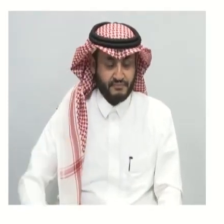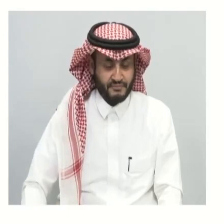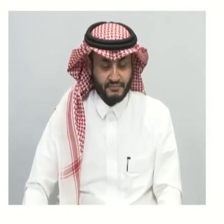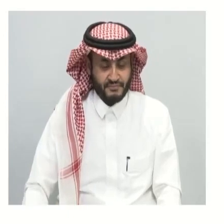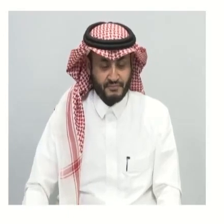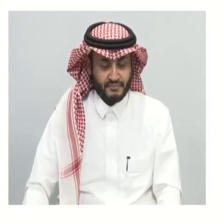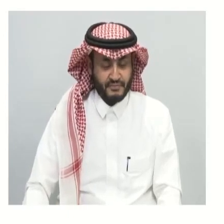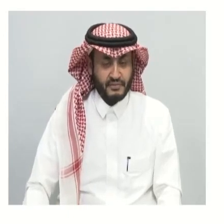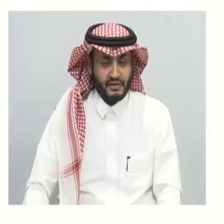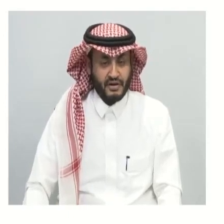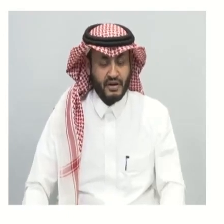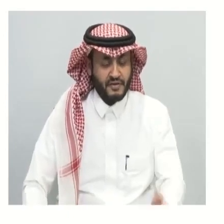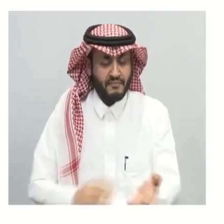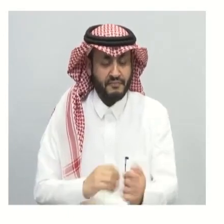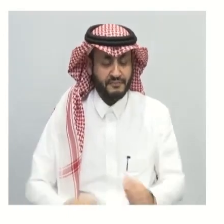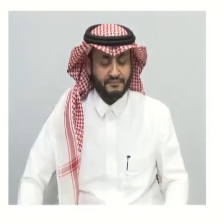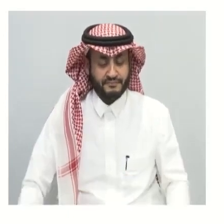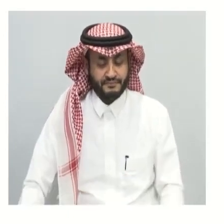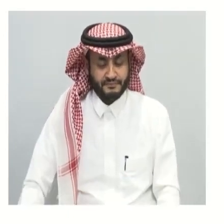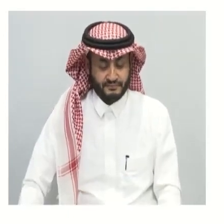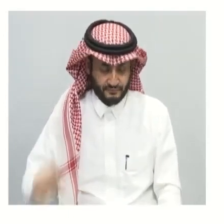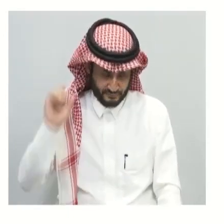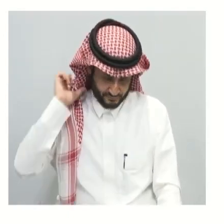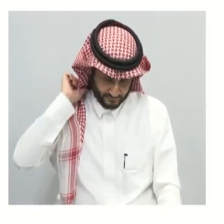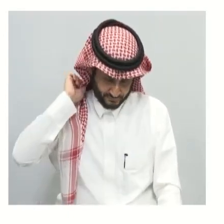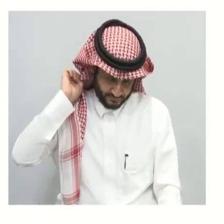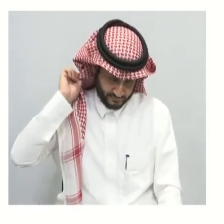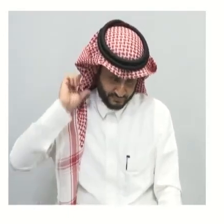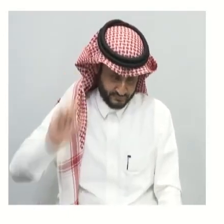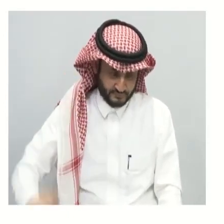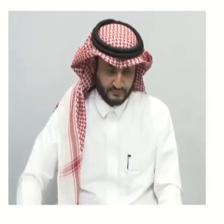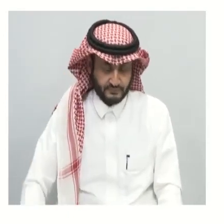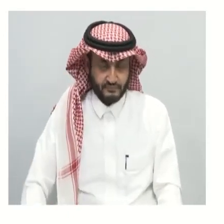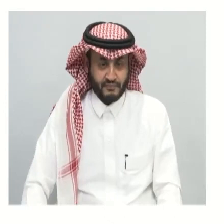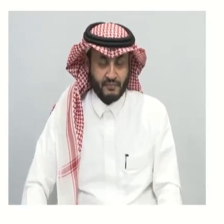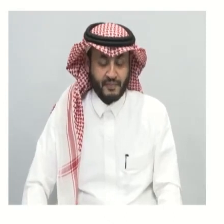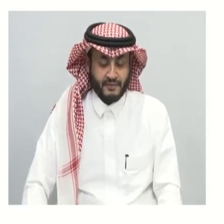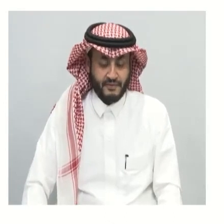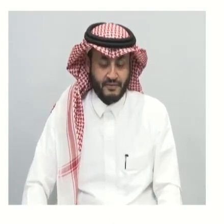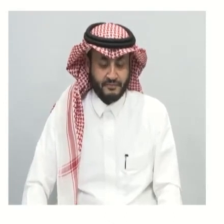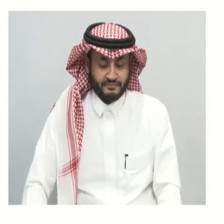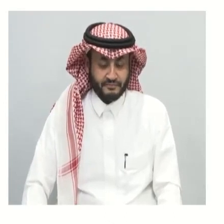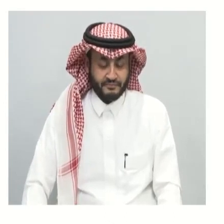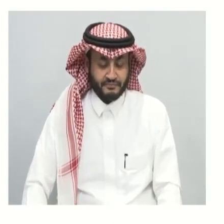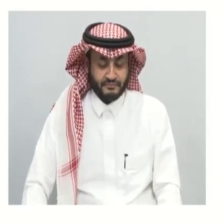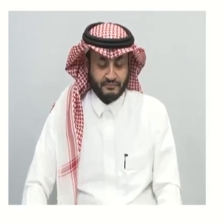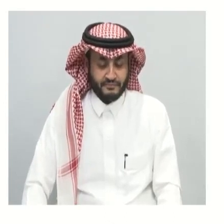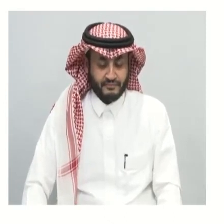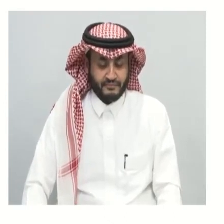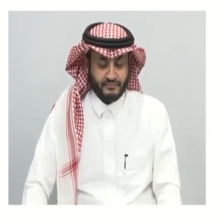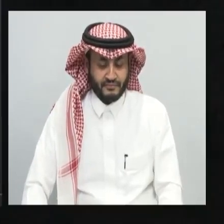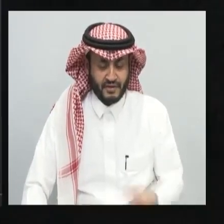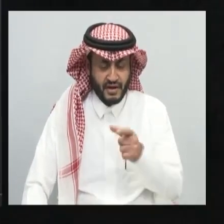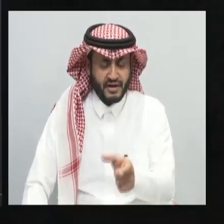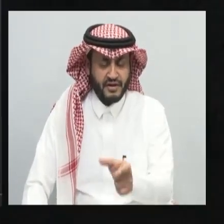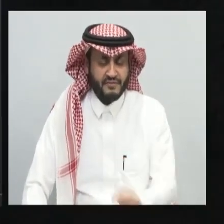a research project here at the university. When he arrived, I said, make yourself at home, and he did